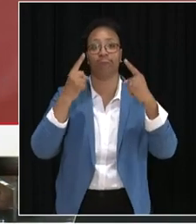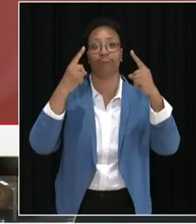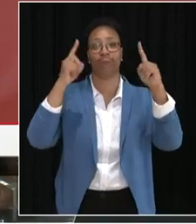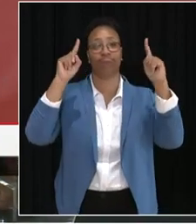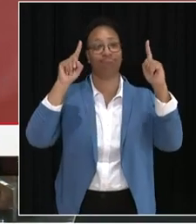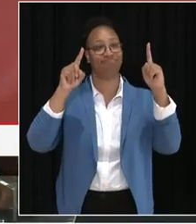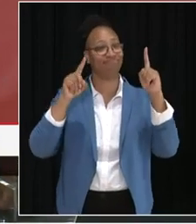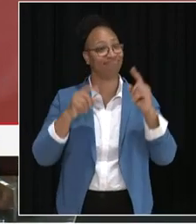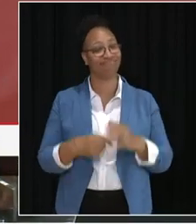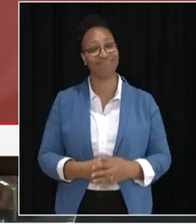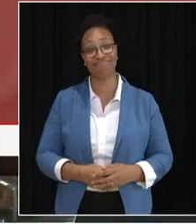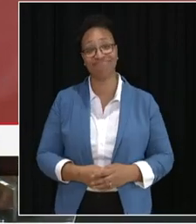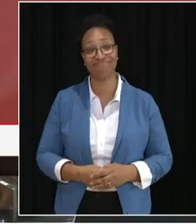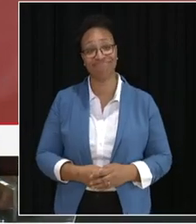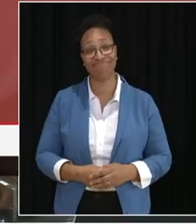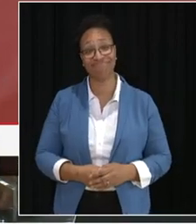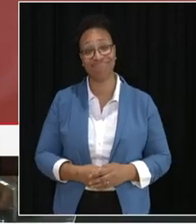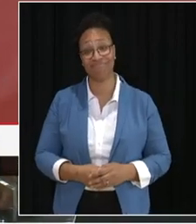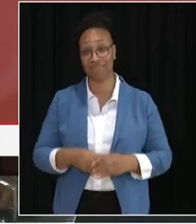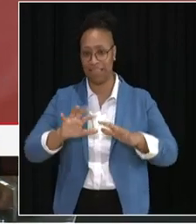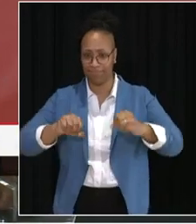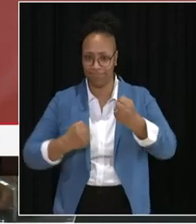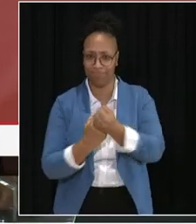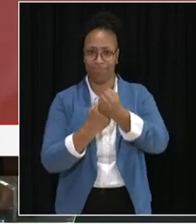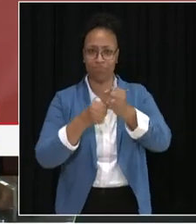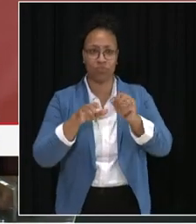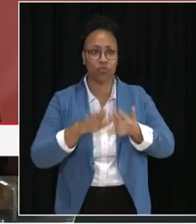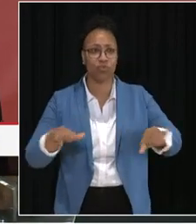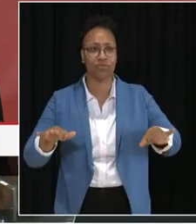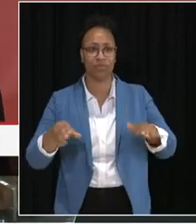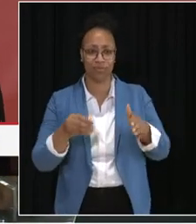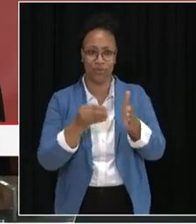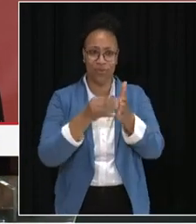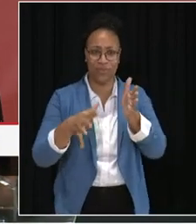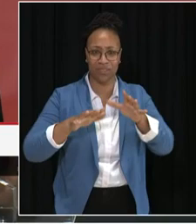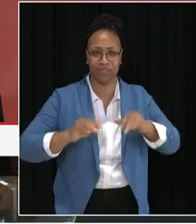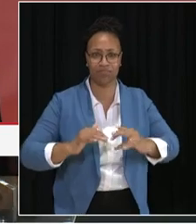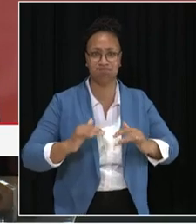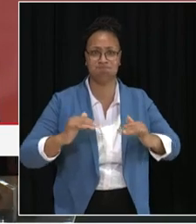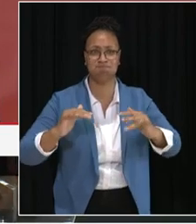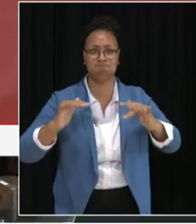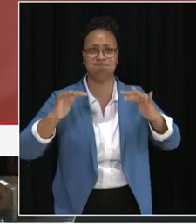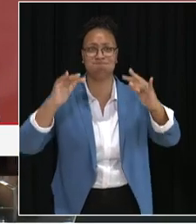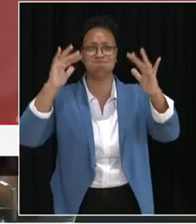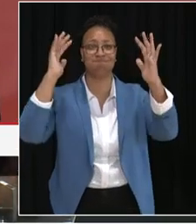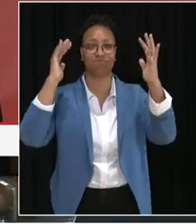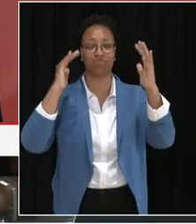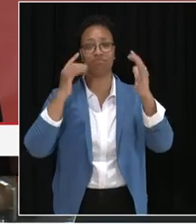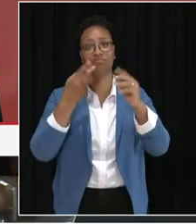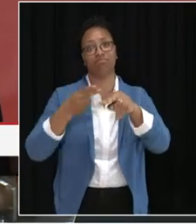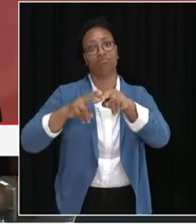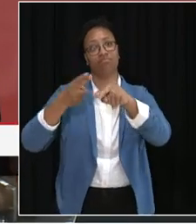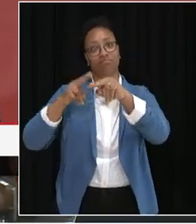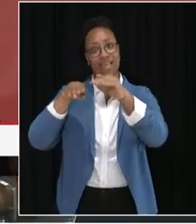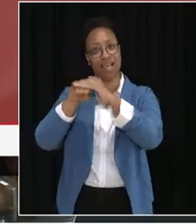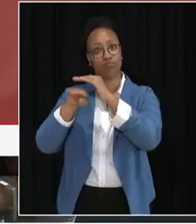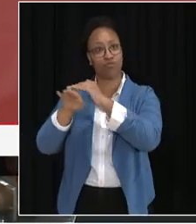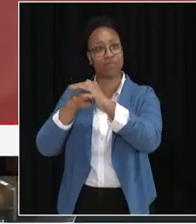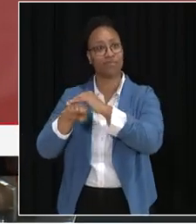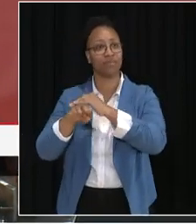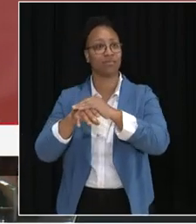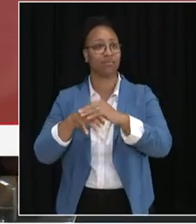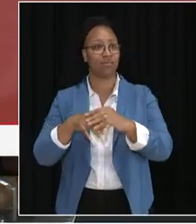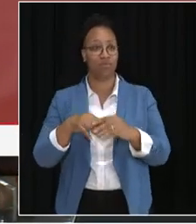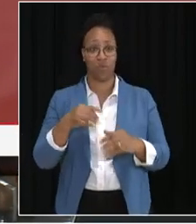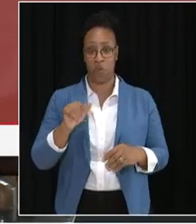And so I'm committed to education here in Ward 8, but also throughout the city. So my name is Trayon White, and I'm honored to be here. I look forward to the